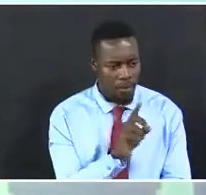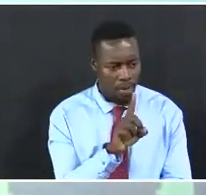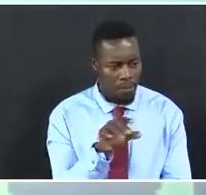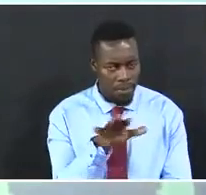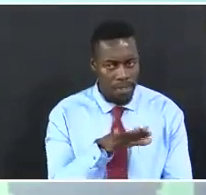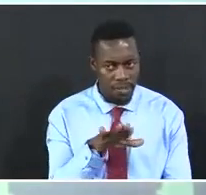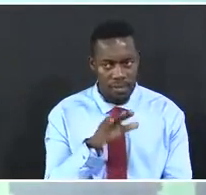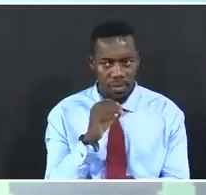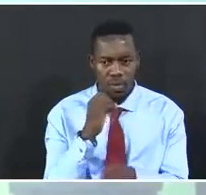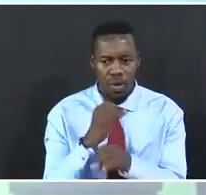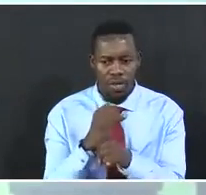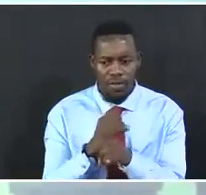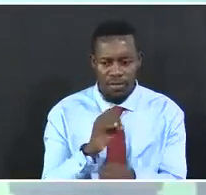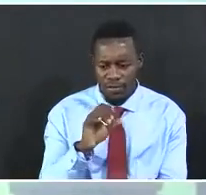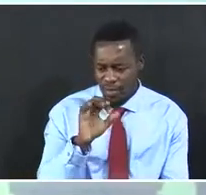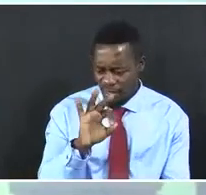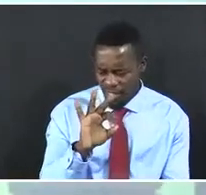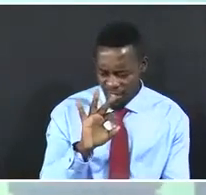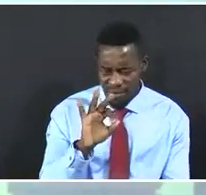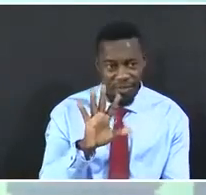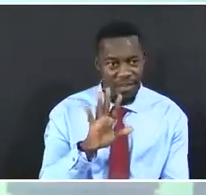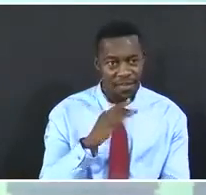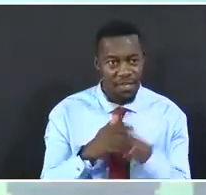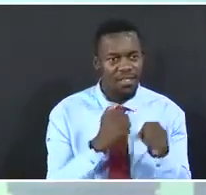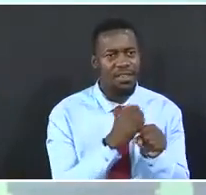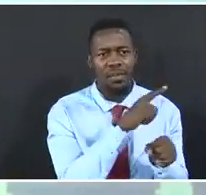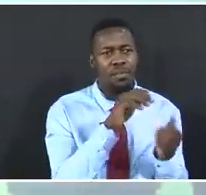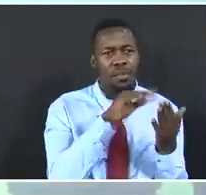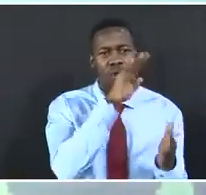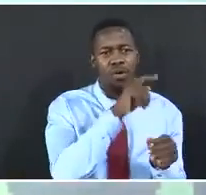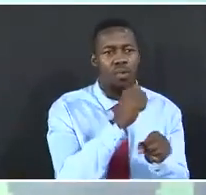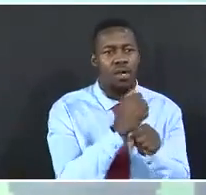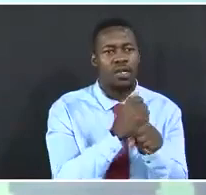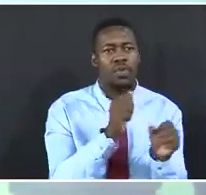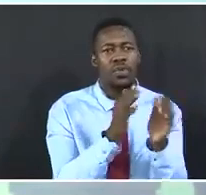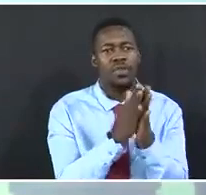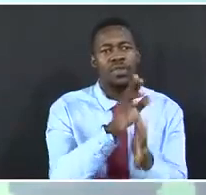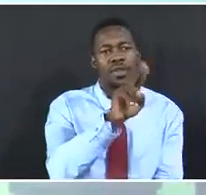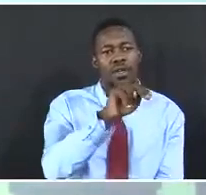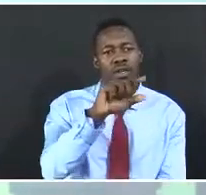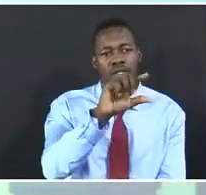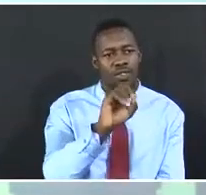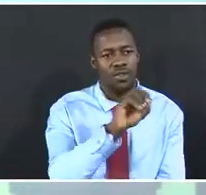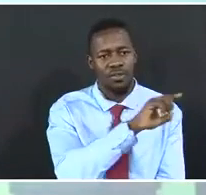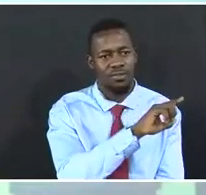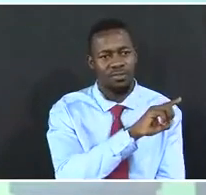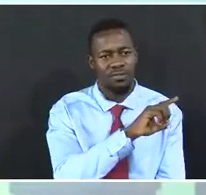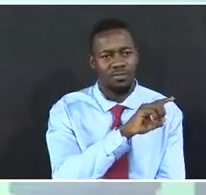A lot of the time I was in the NGO world. But I had a time when I got sacked.